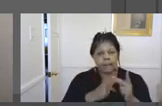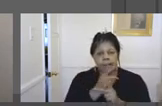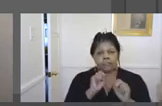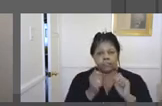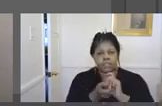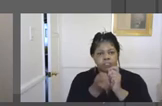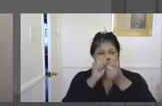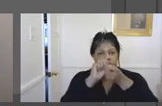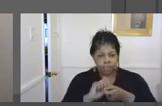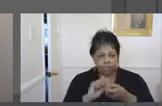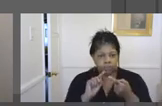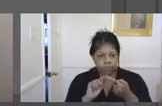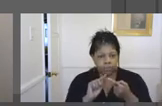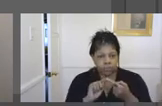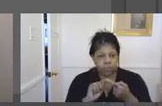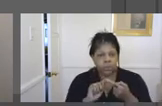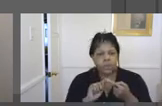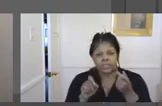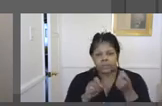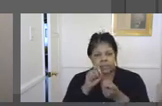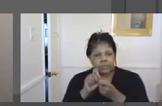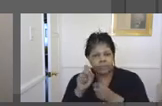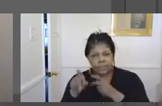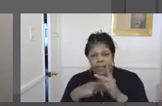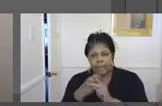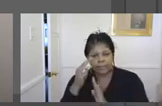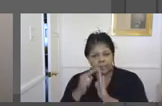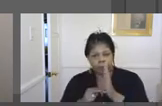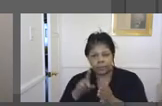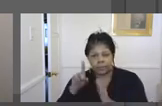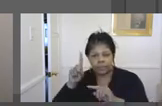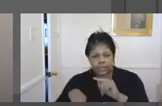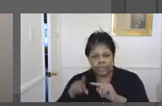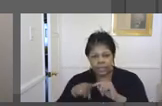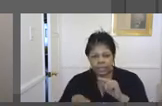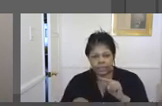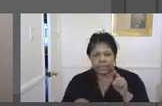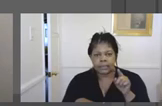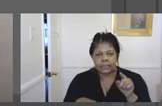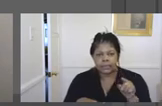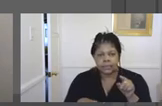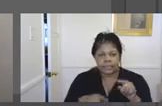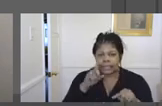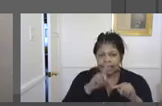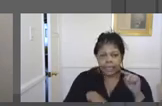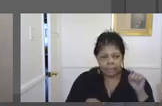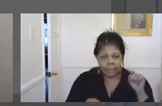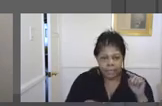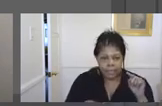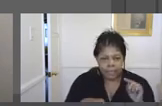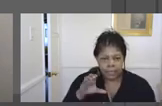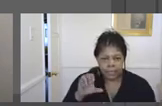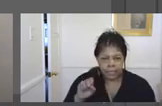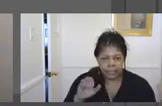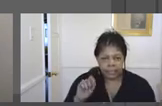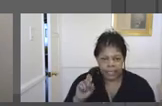and certain thing, kinds of brushes that you can't. So you, this could not be a pattern, a scatter brush, or it couldn't be a, an art